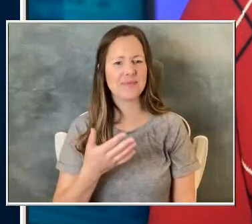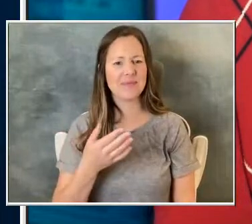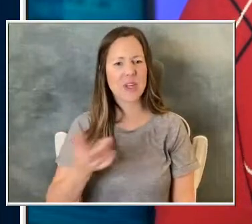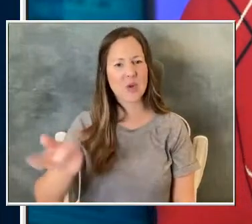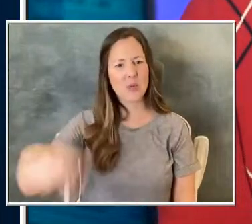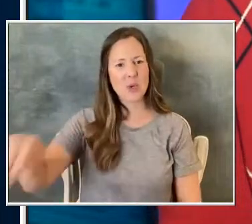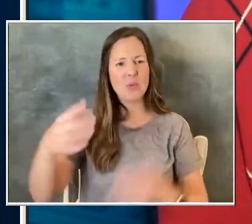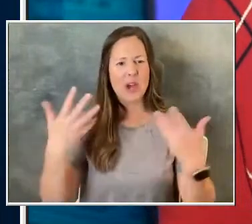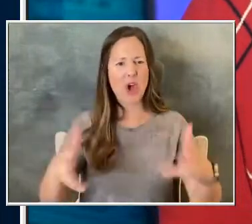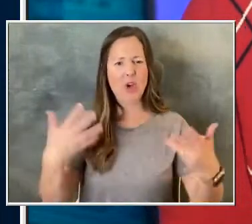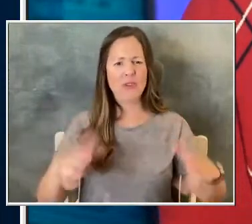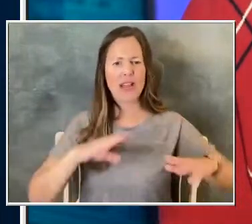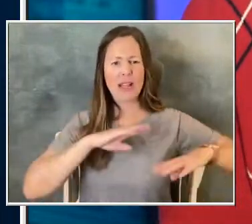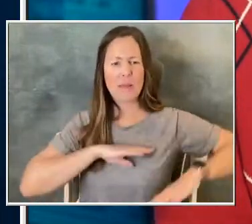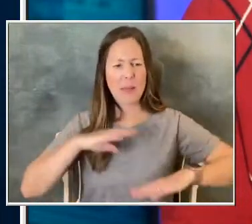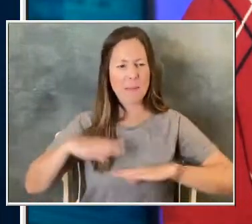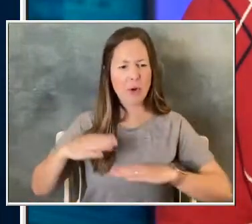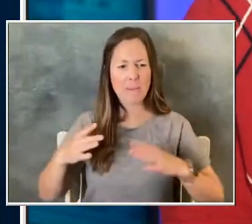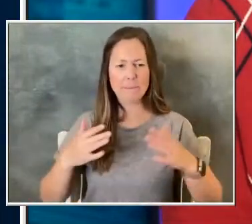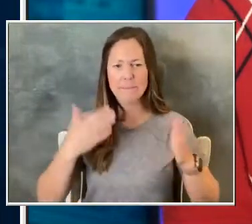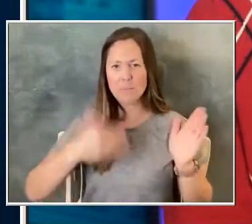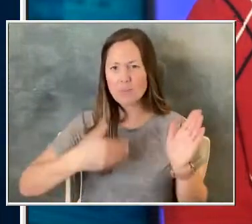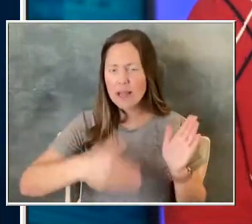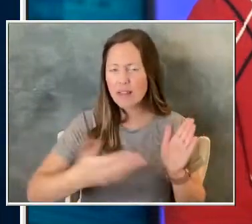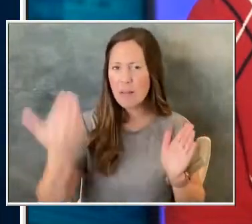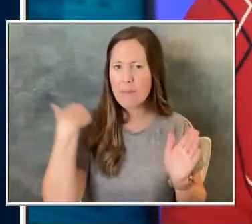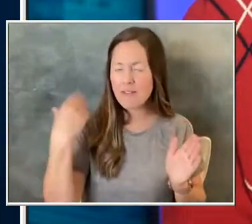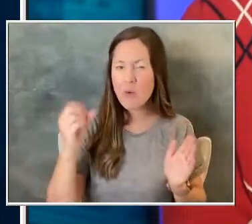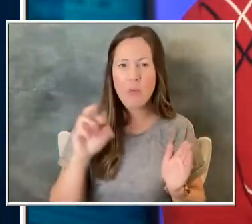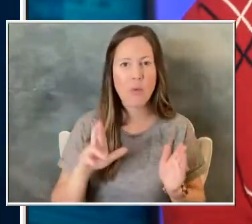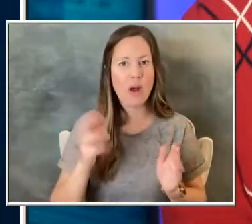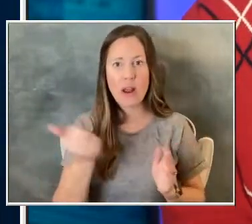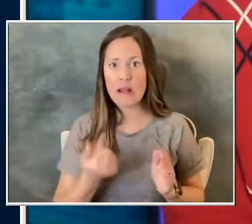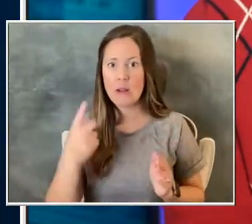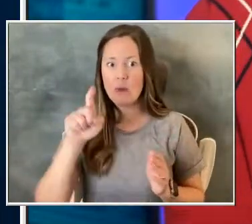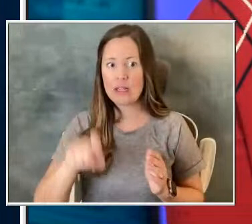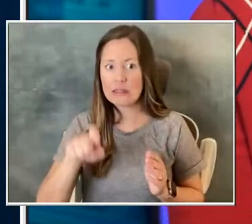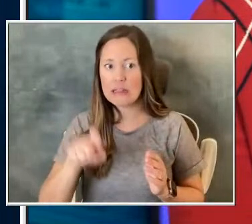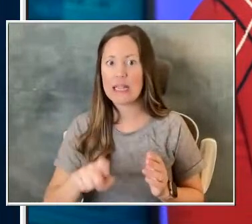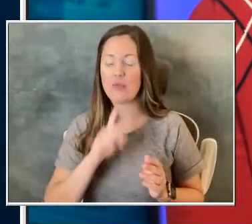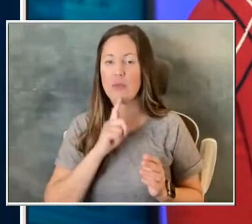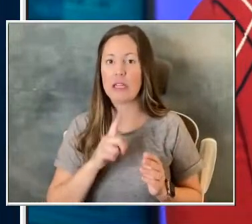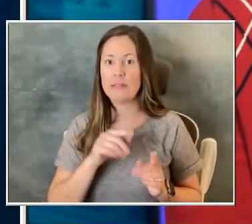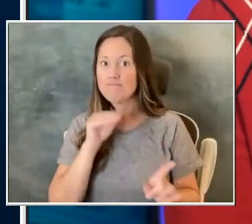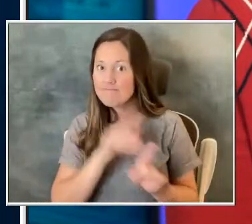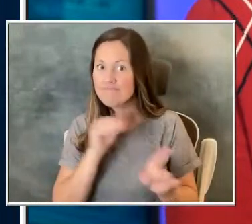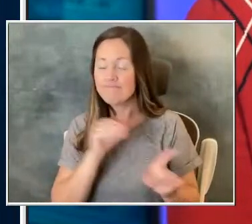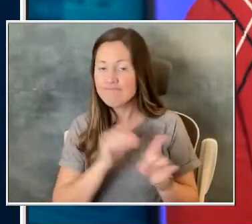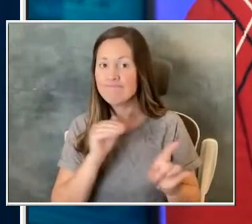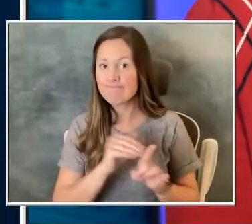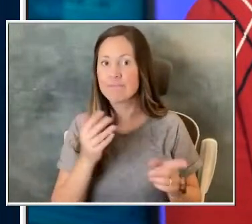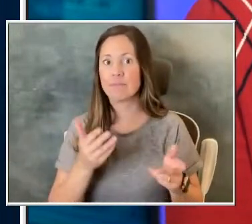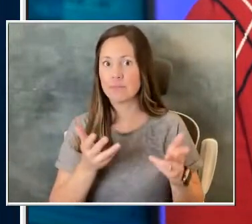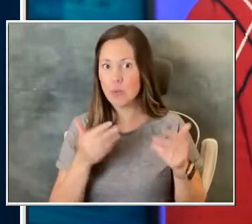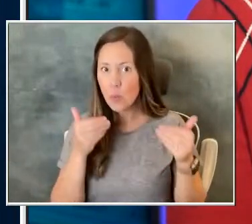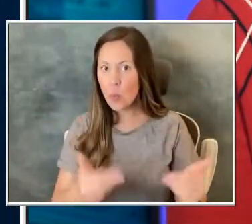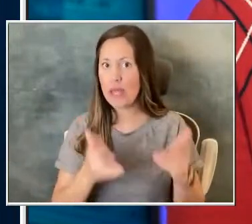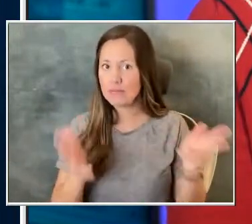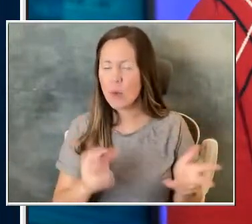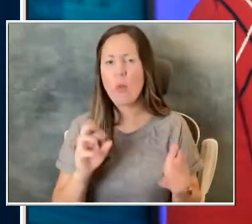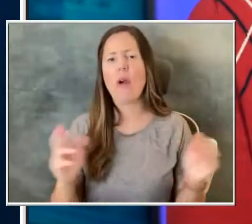mammograms regularly before this? Was there anybody who needed an extra nudge or a call to get in and get their annual mammograms?